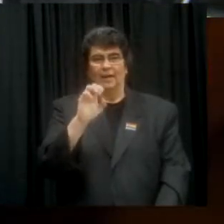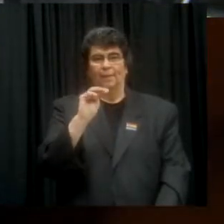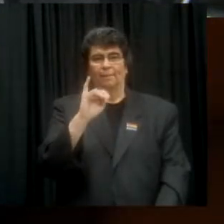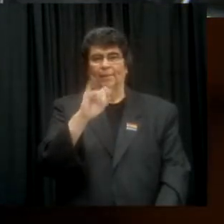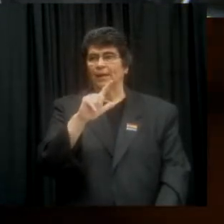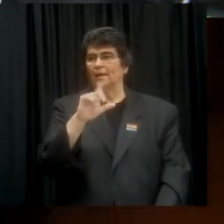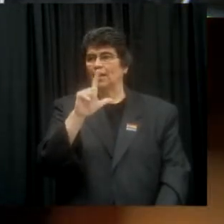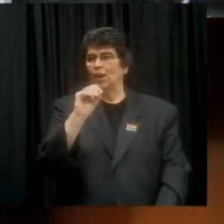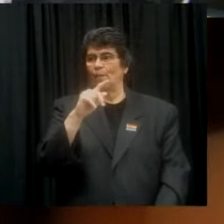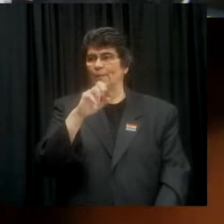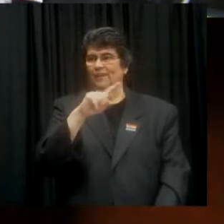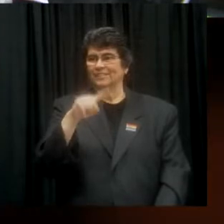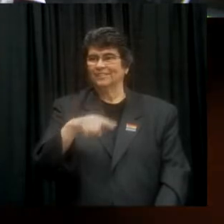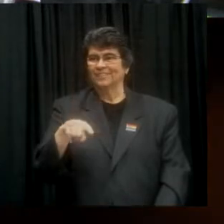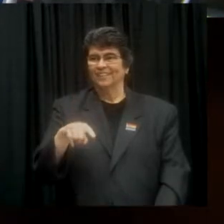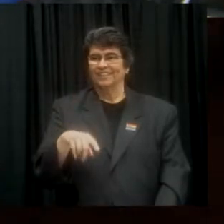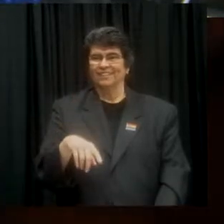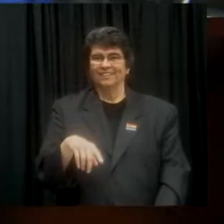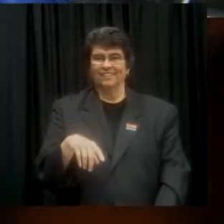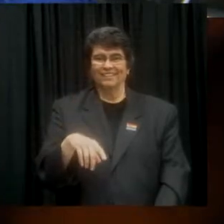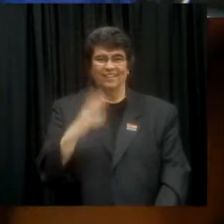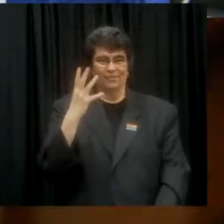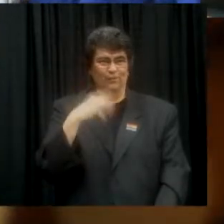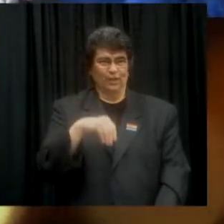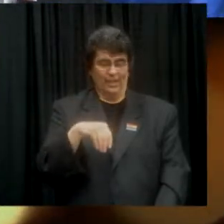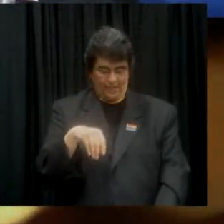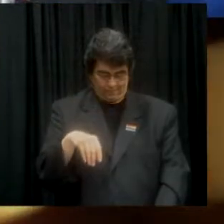Emil Lopez,